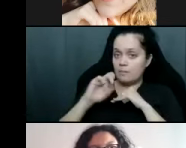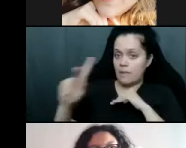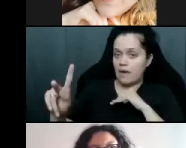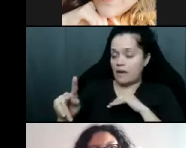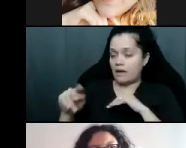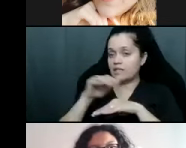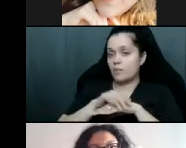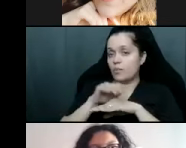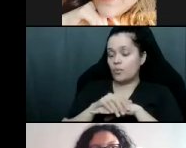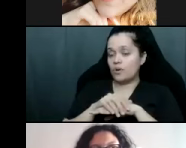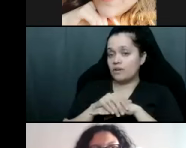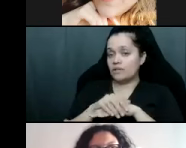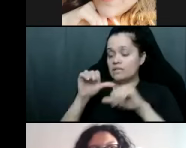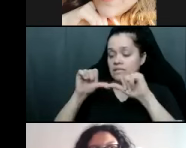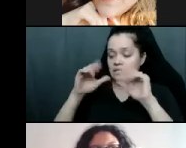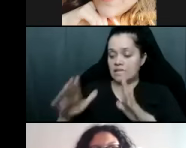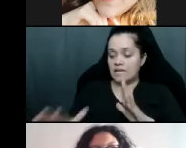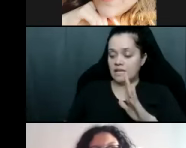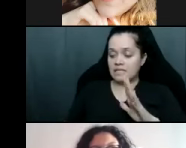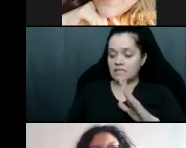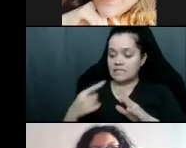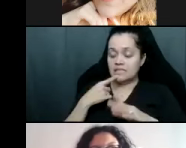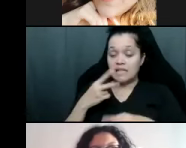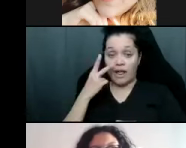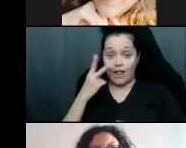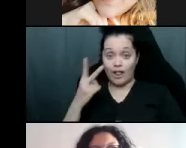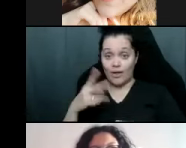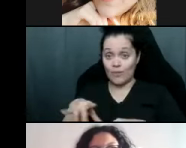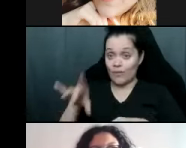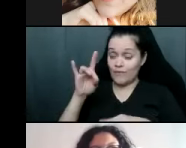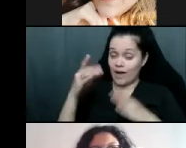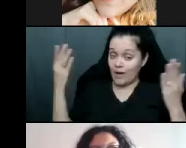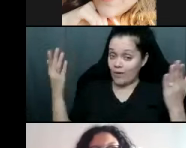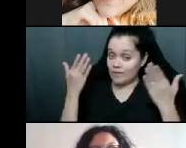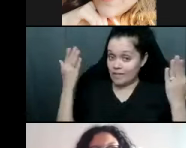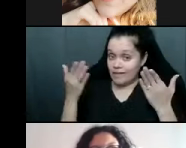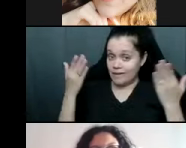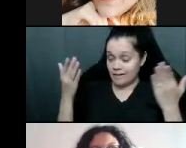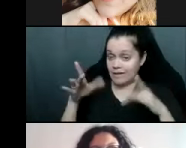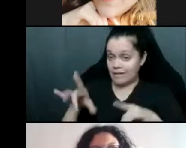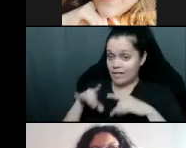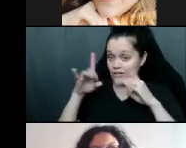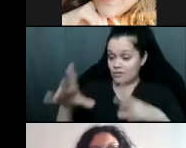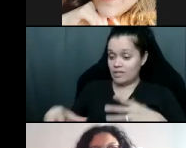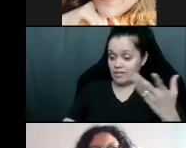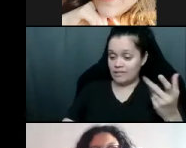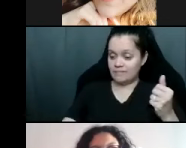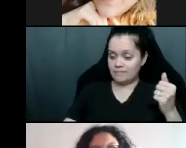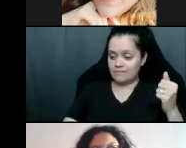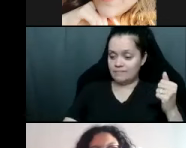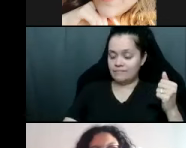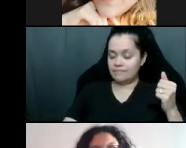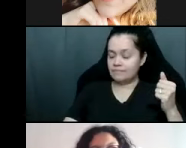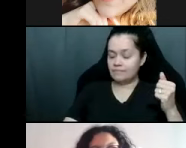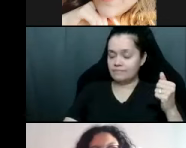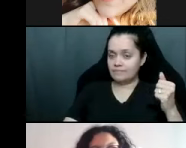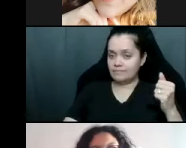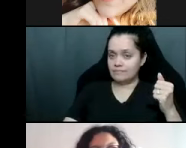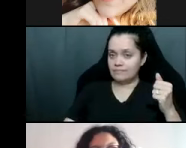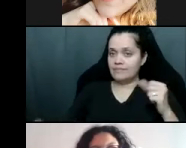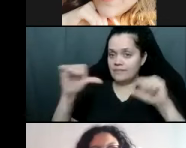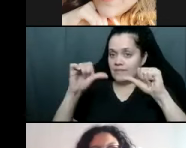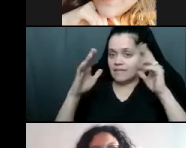Britain to scientists to say, look what we have found here in Australia. And the